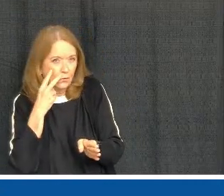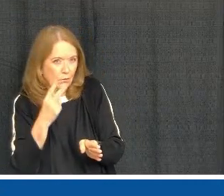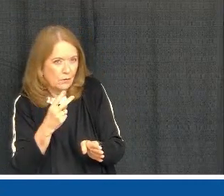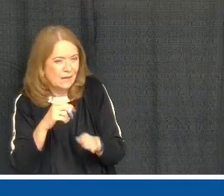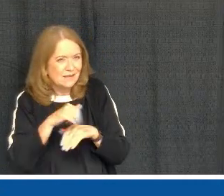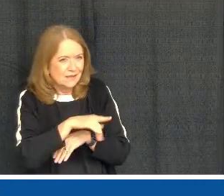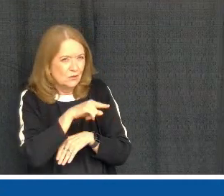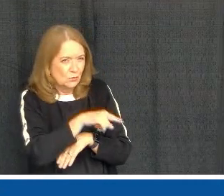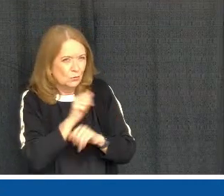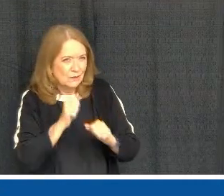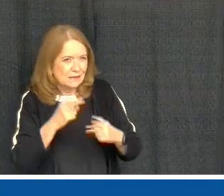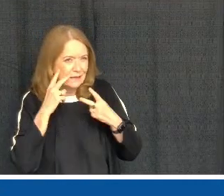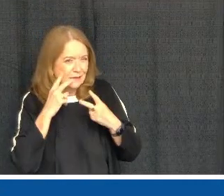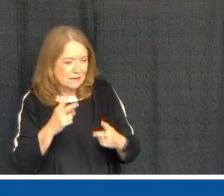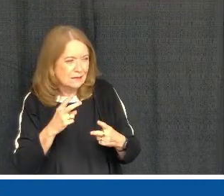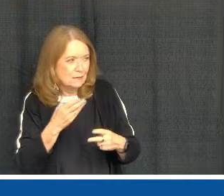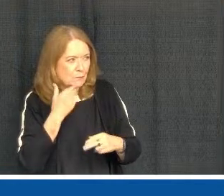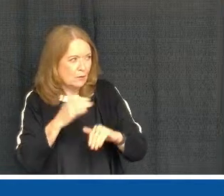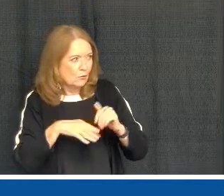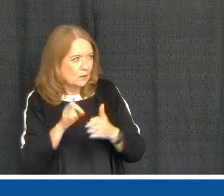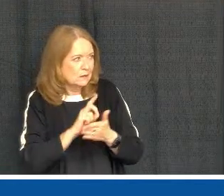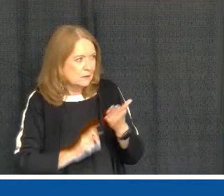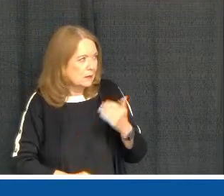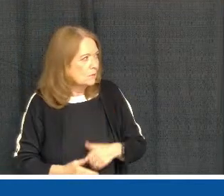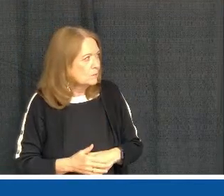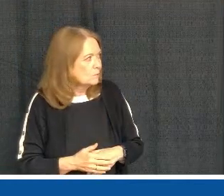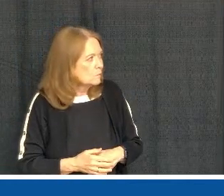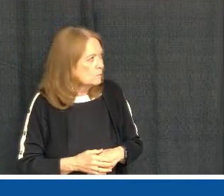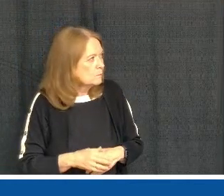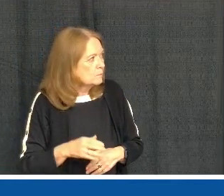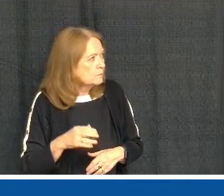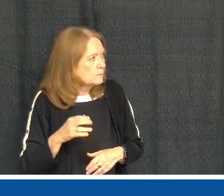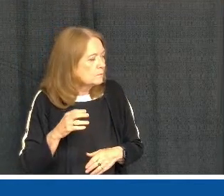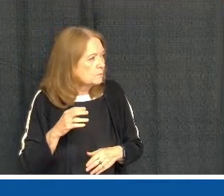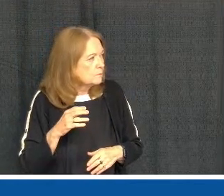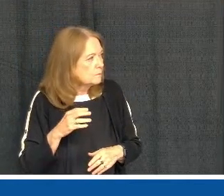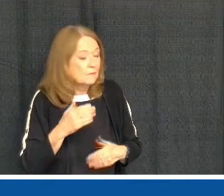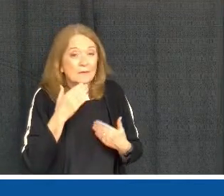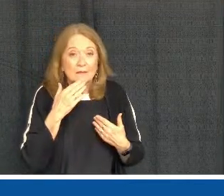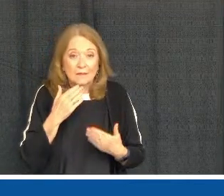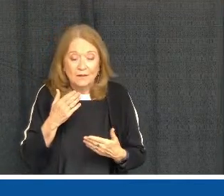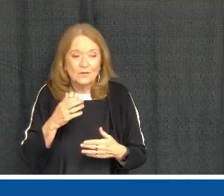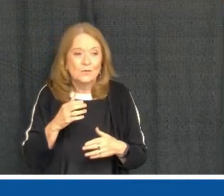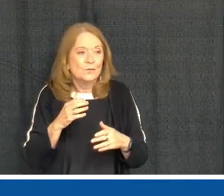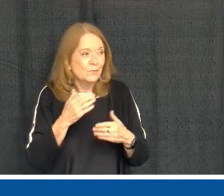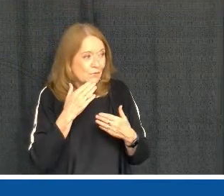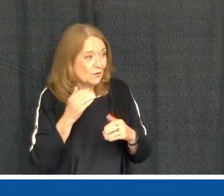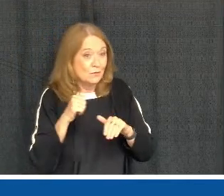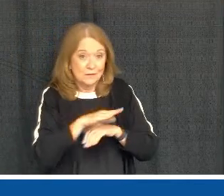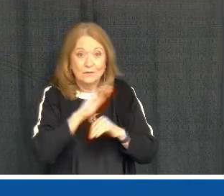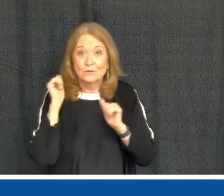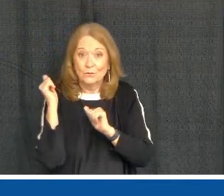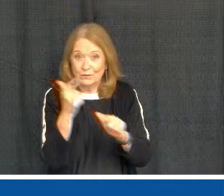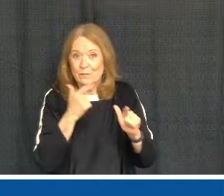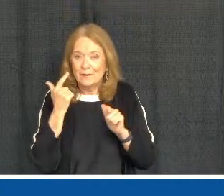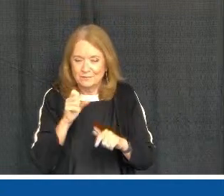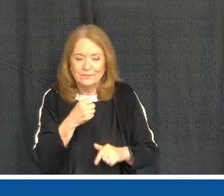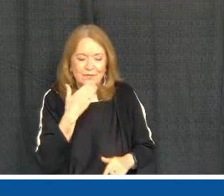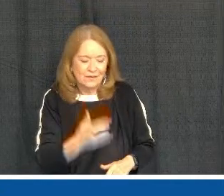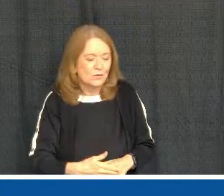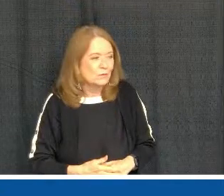might clarify that a little bit. Maybe everybody wants it, but thank you. Yeah, everybody. I'll send it over. Okay, thank